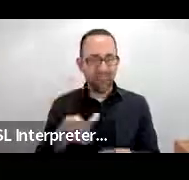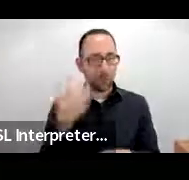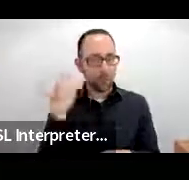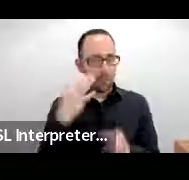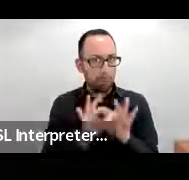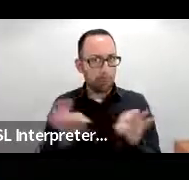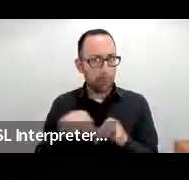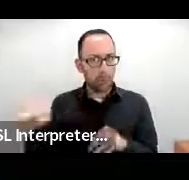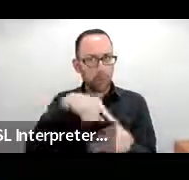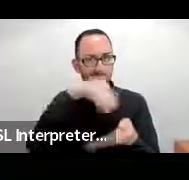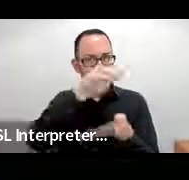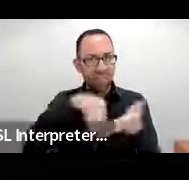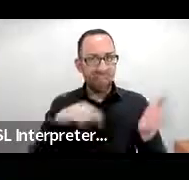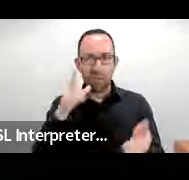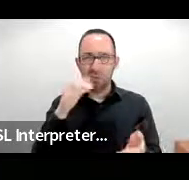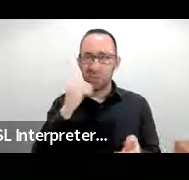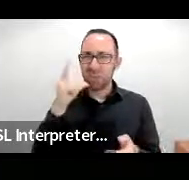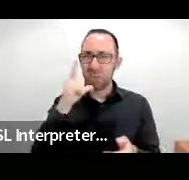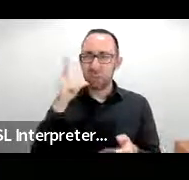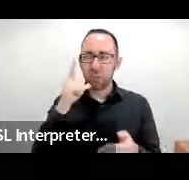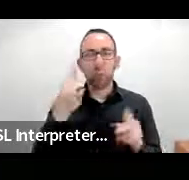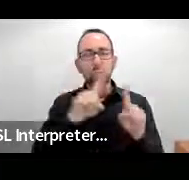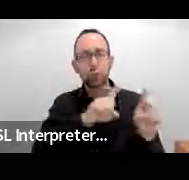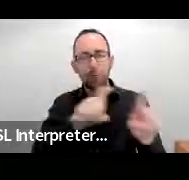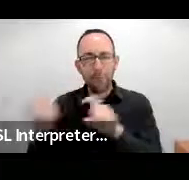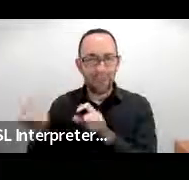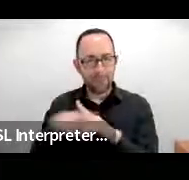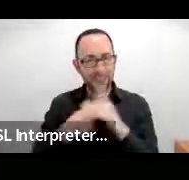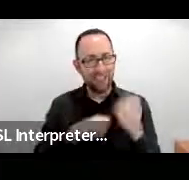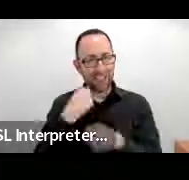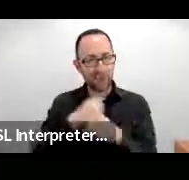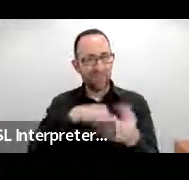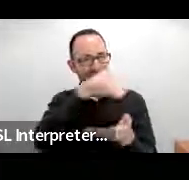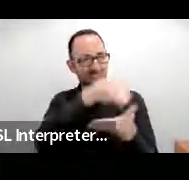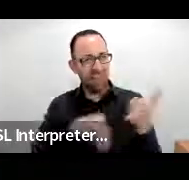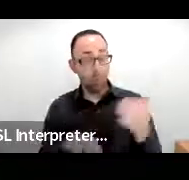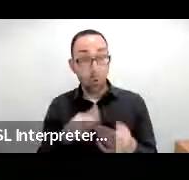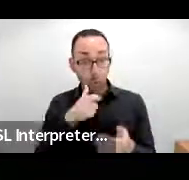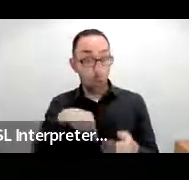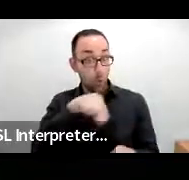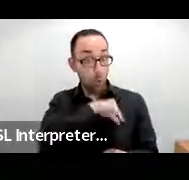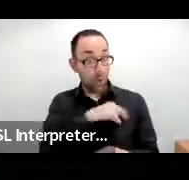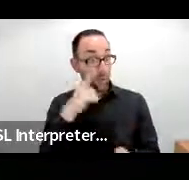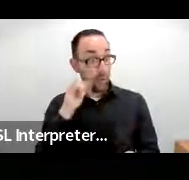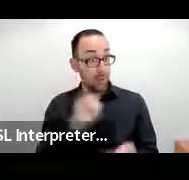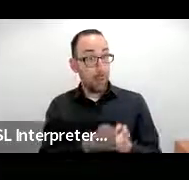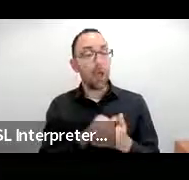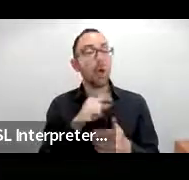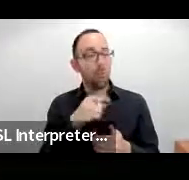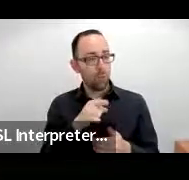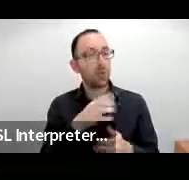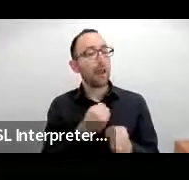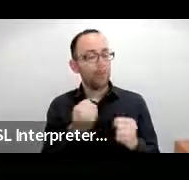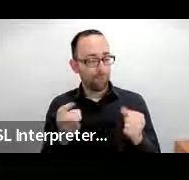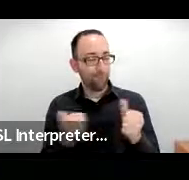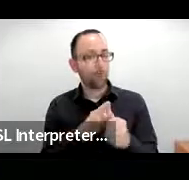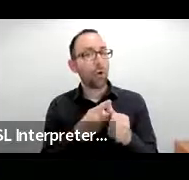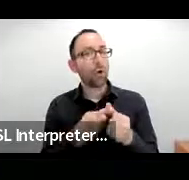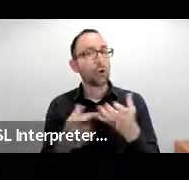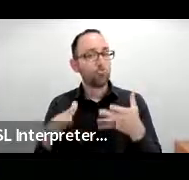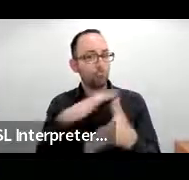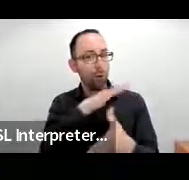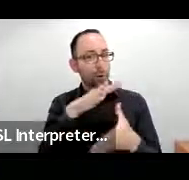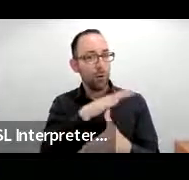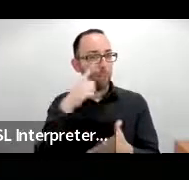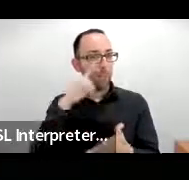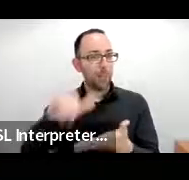those lunch surveys at the beginning of the year. Our students who qualify for that will be getting first pick in